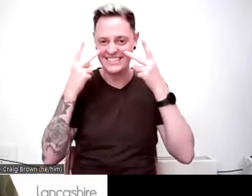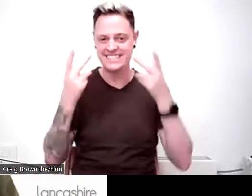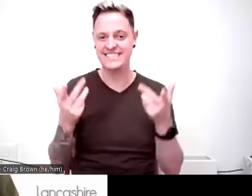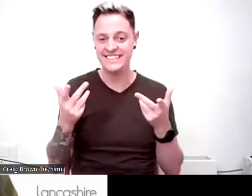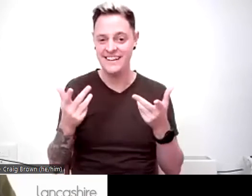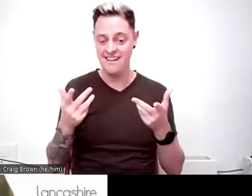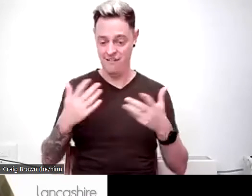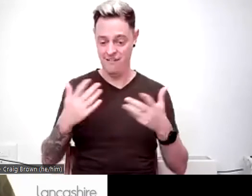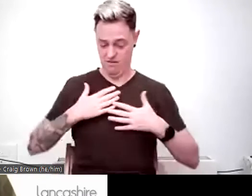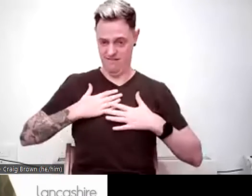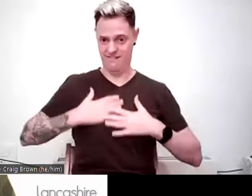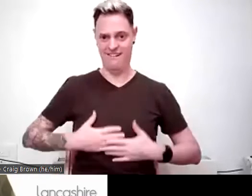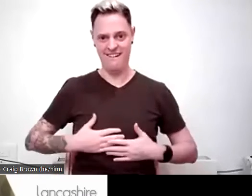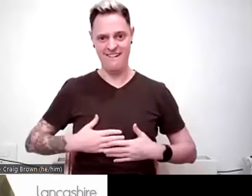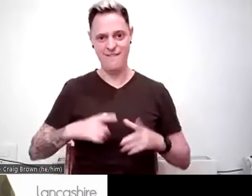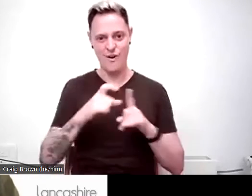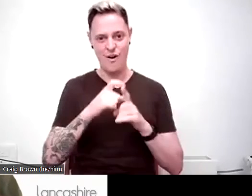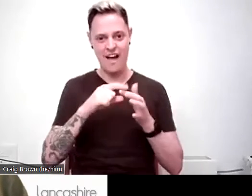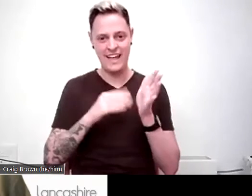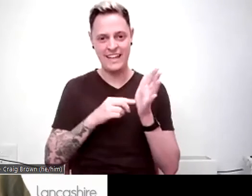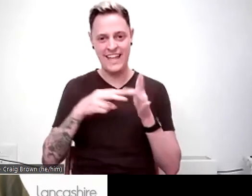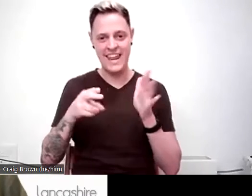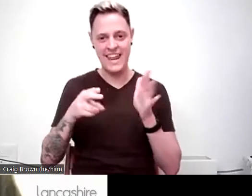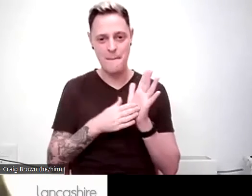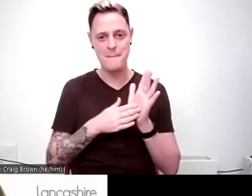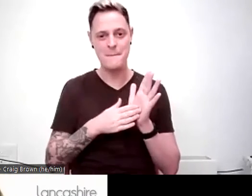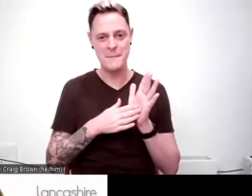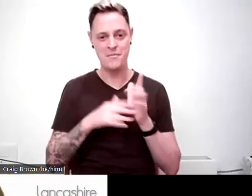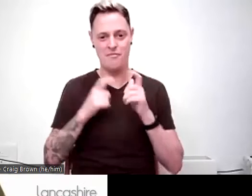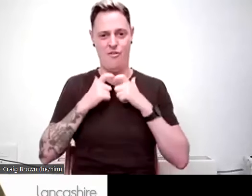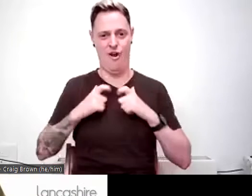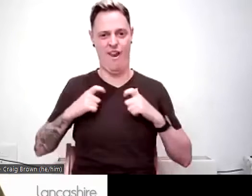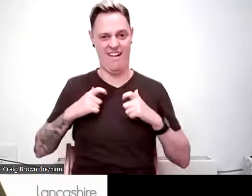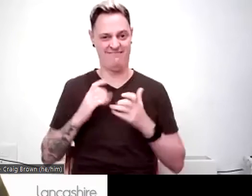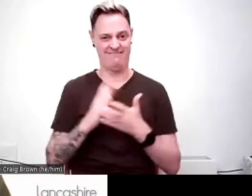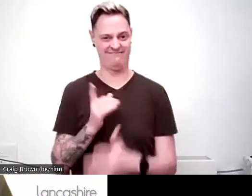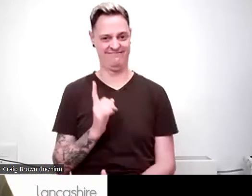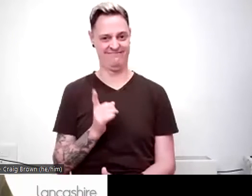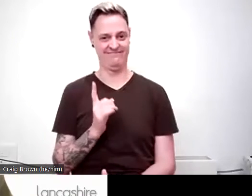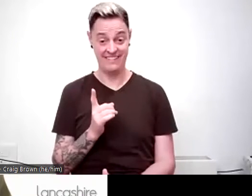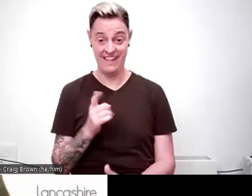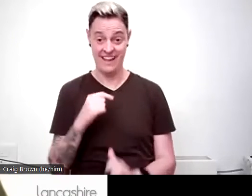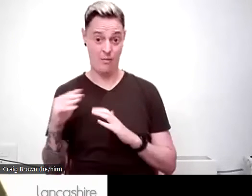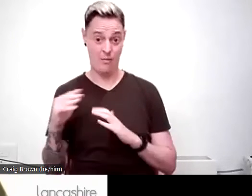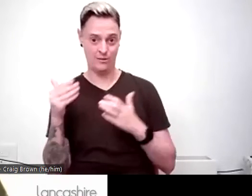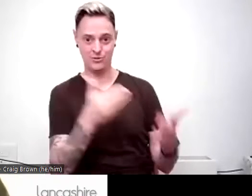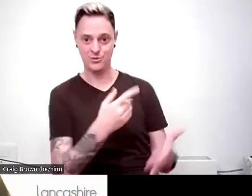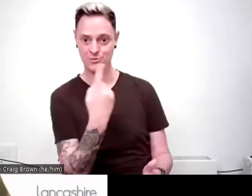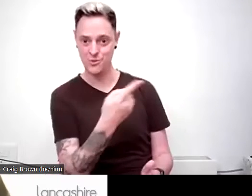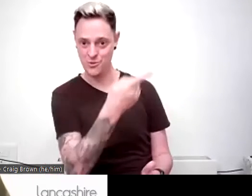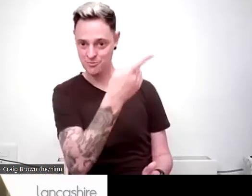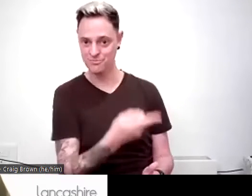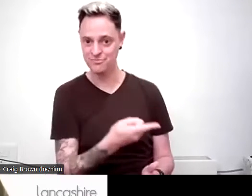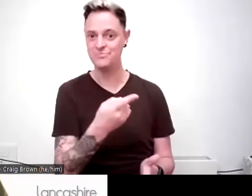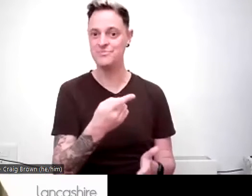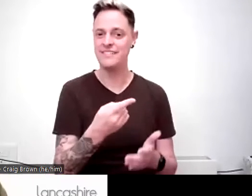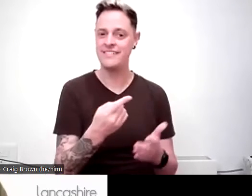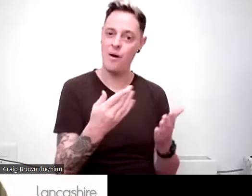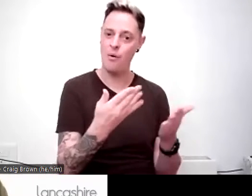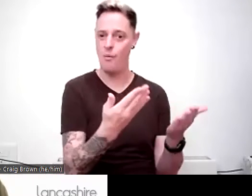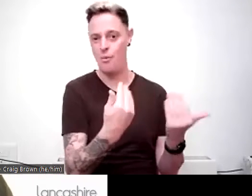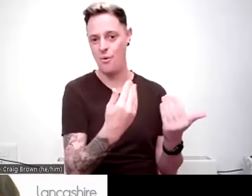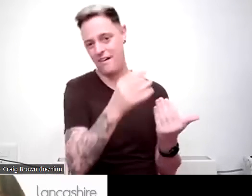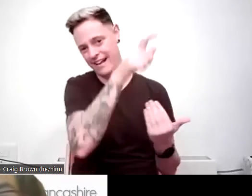denim jumpsuit that's got a collar. Okay, so without further ado, I'm going to introduce our wonderful guest for today. Hello,